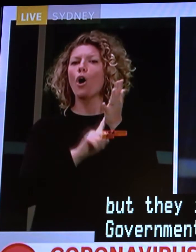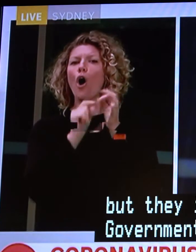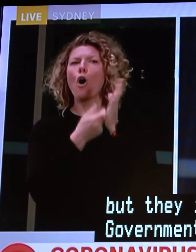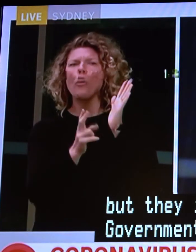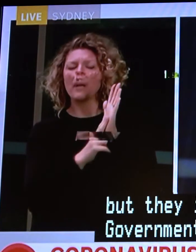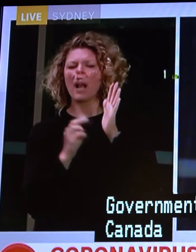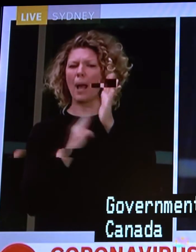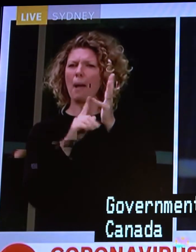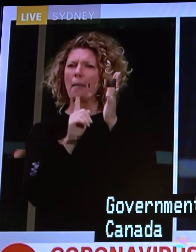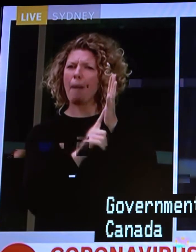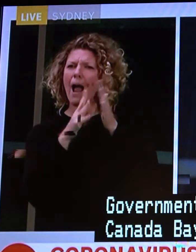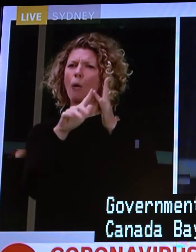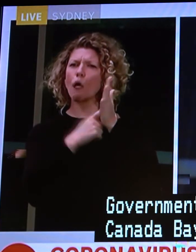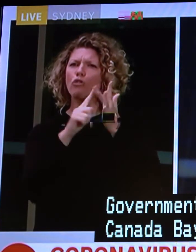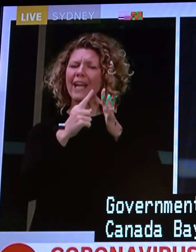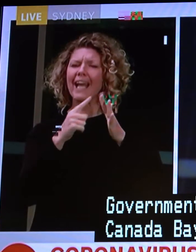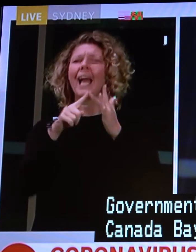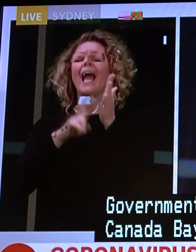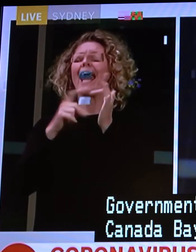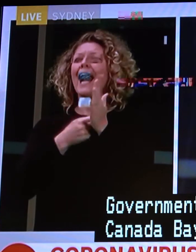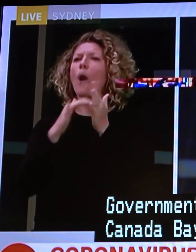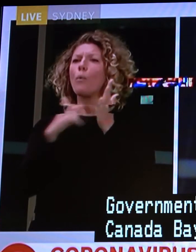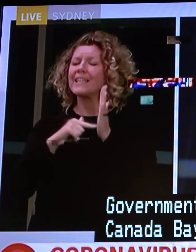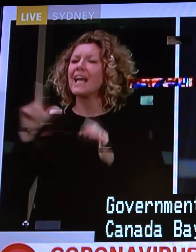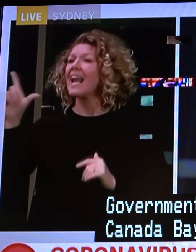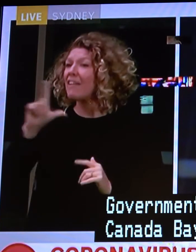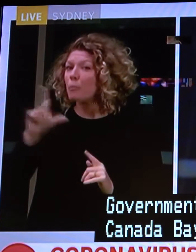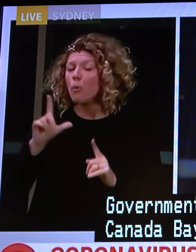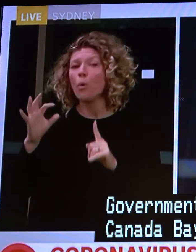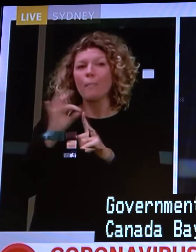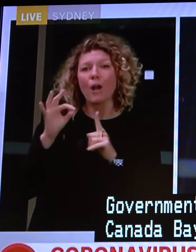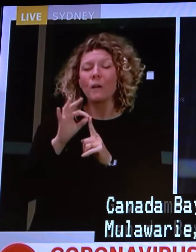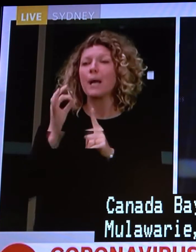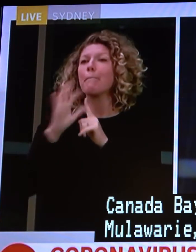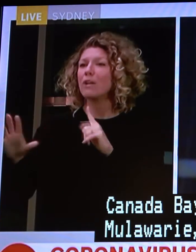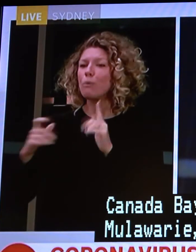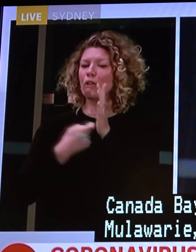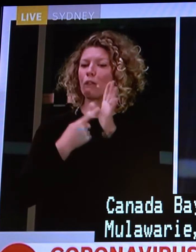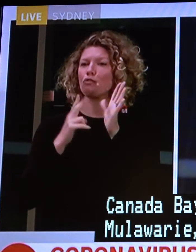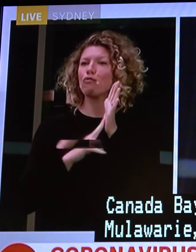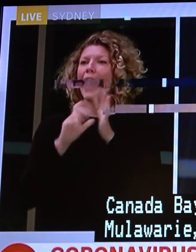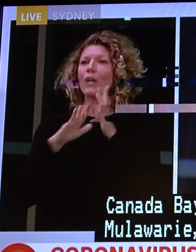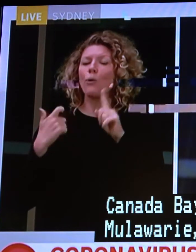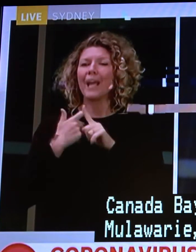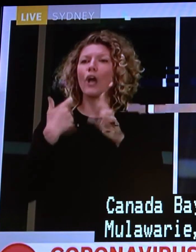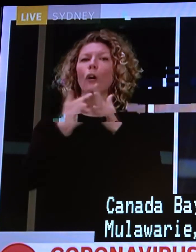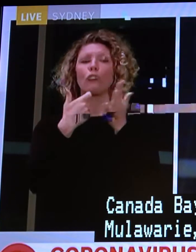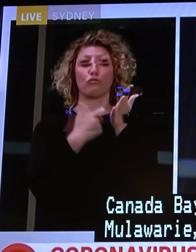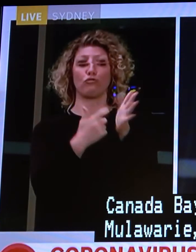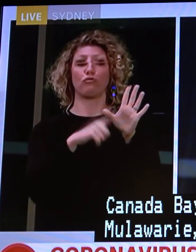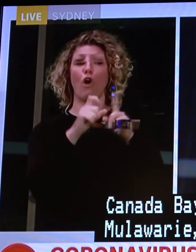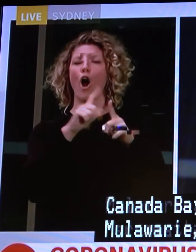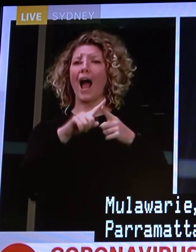Mulawarie, Inner West, Liverpool, Parramatta, Penrith, Randwick, Ryde, Waverley and